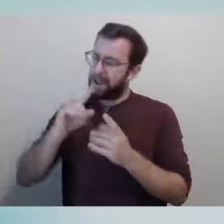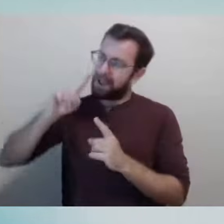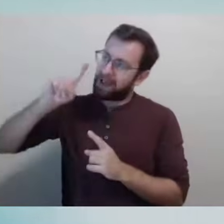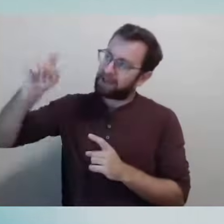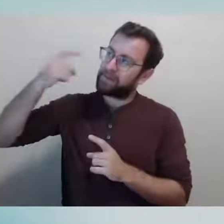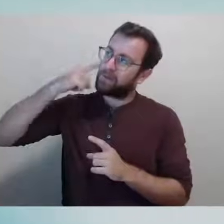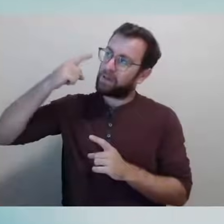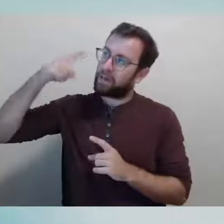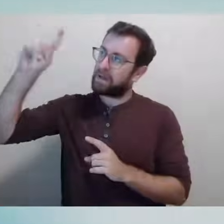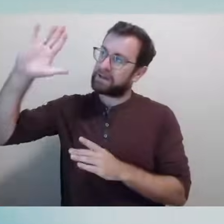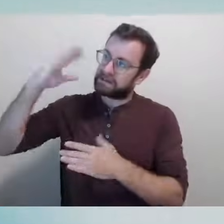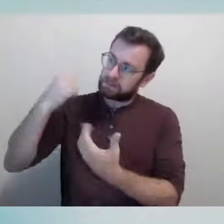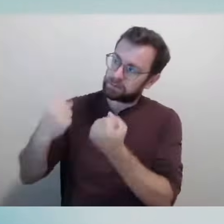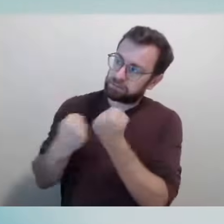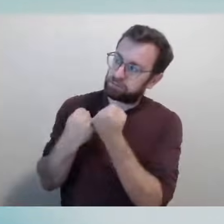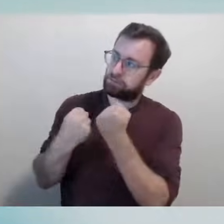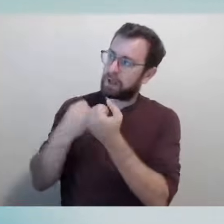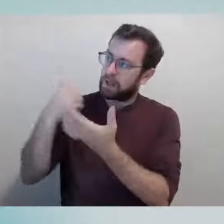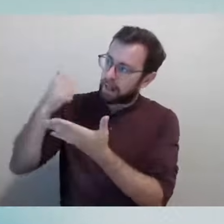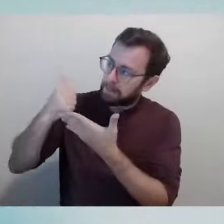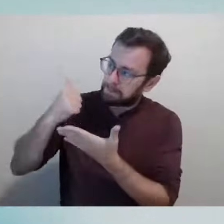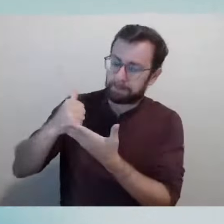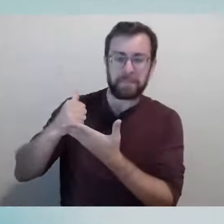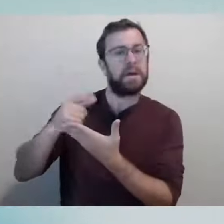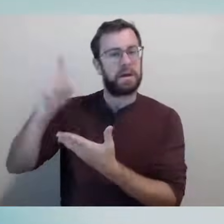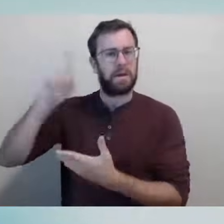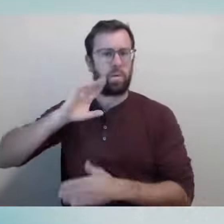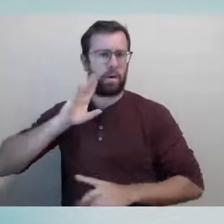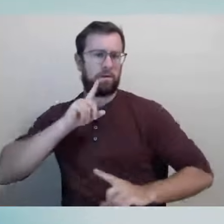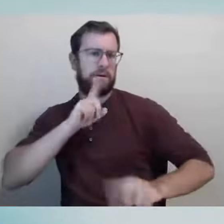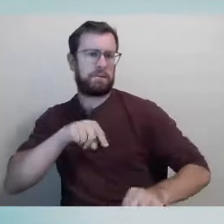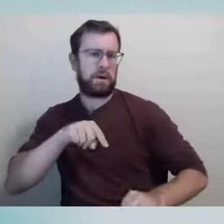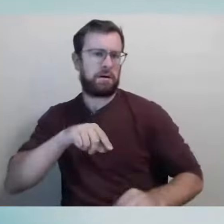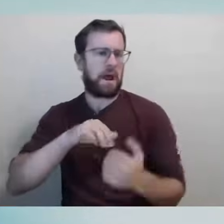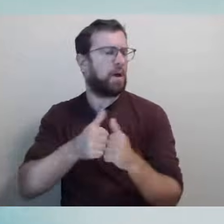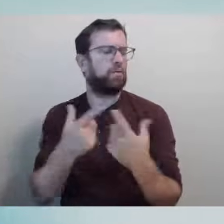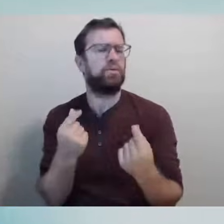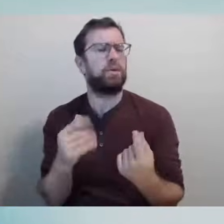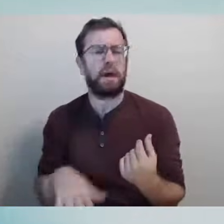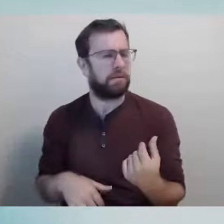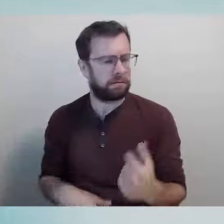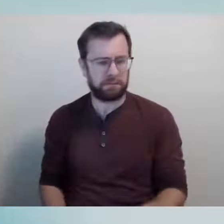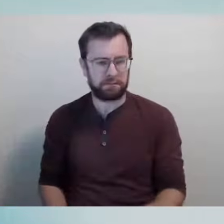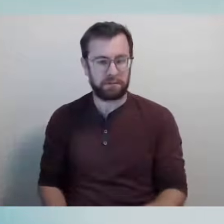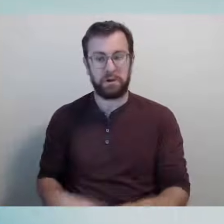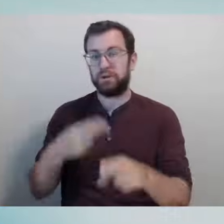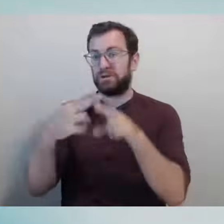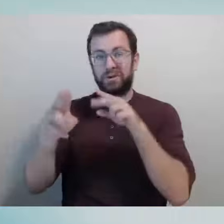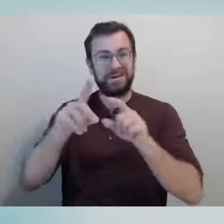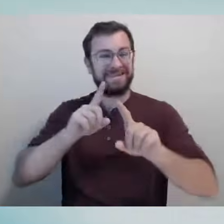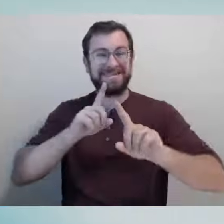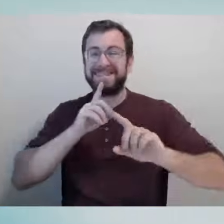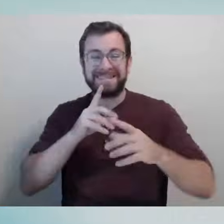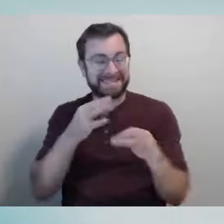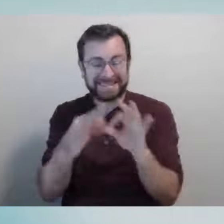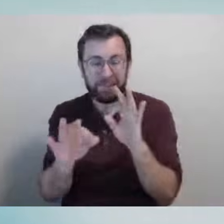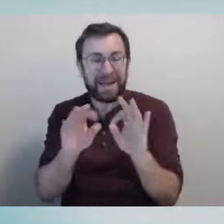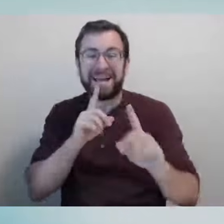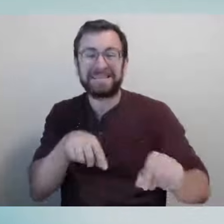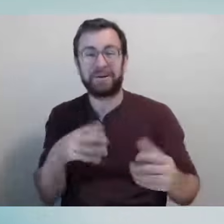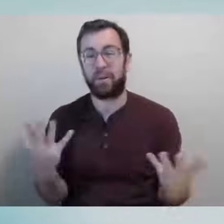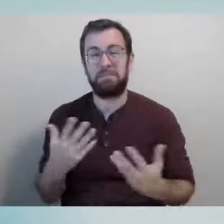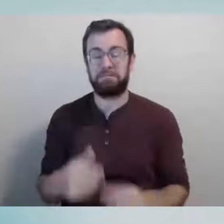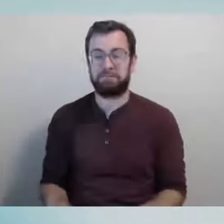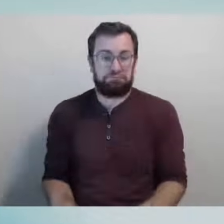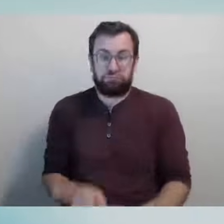to Allah subhanahu wa ta'ala, He will respond to that. You know, a short and simple answer is that we don't